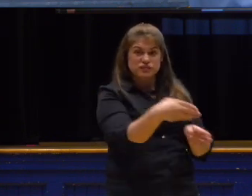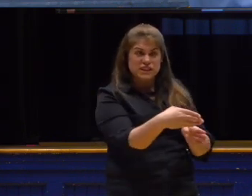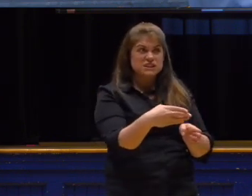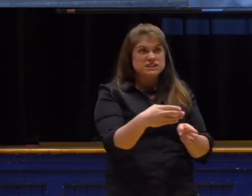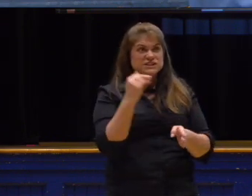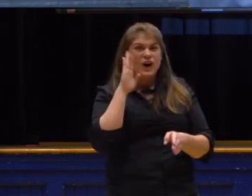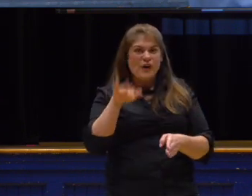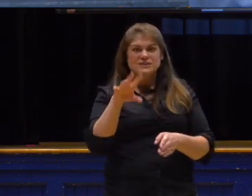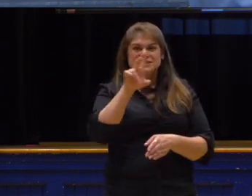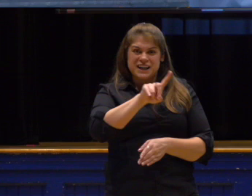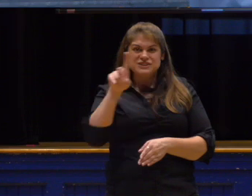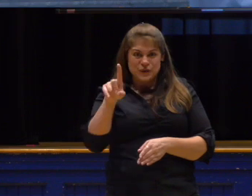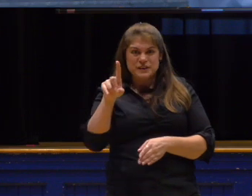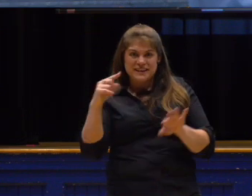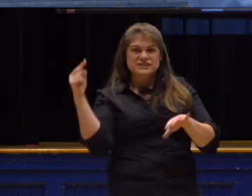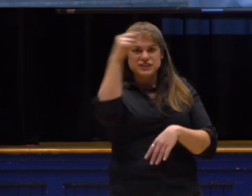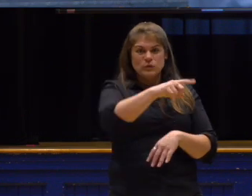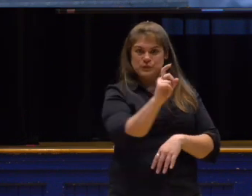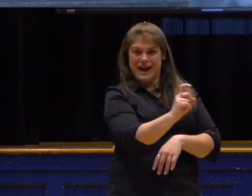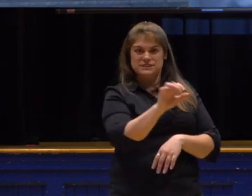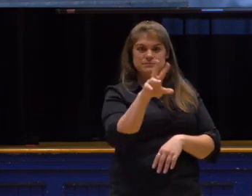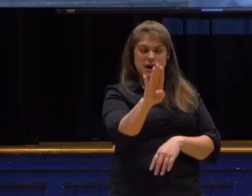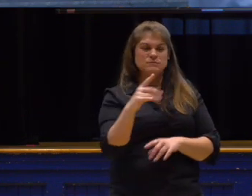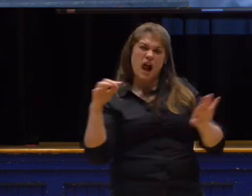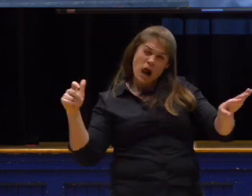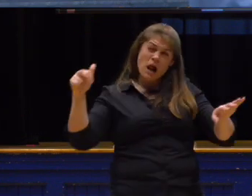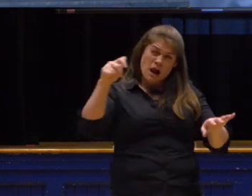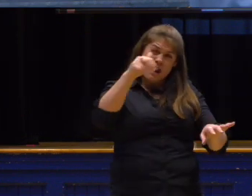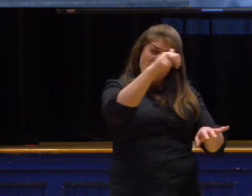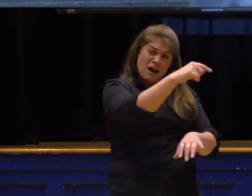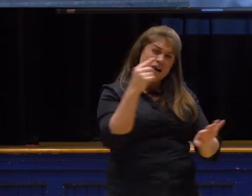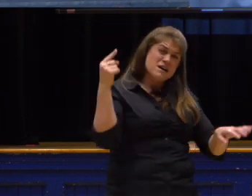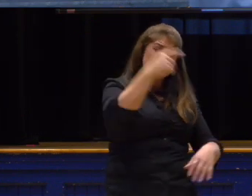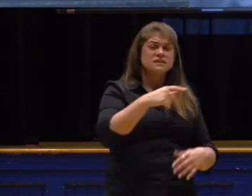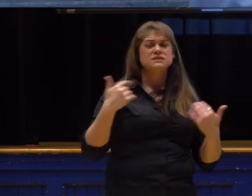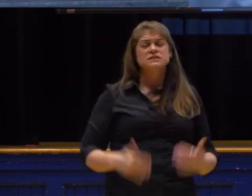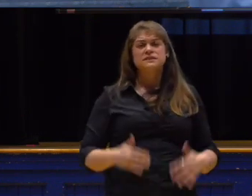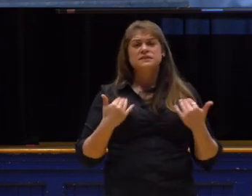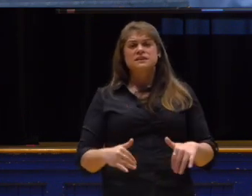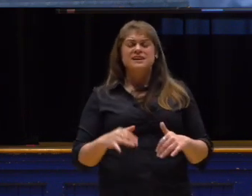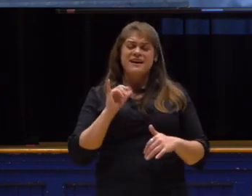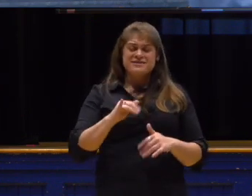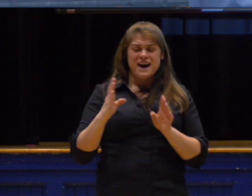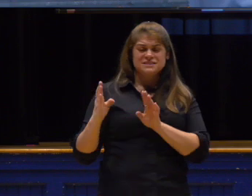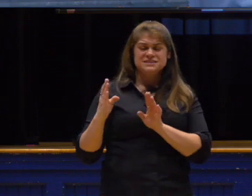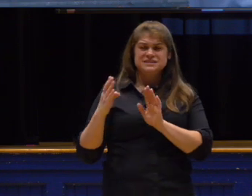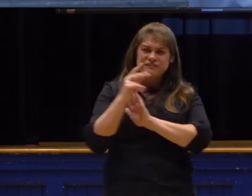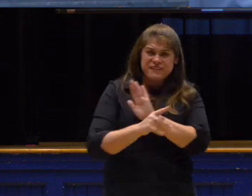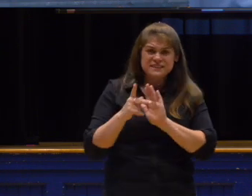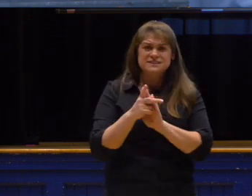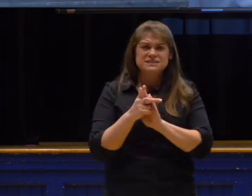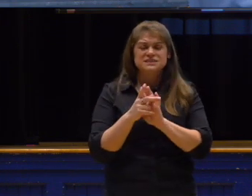Dunkin' Donuts going over towards where X-Pub is, that's a long walk. And the phase is just,